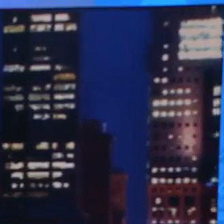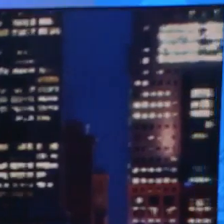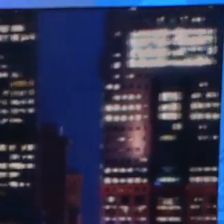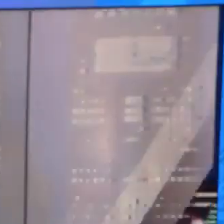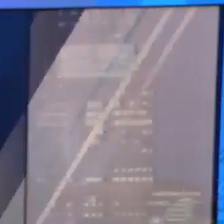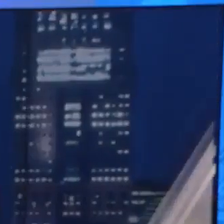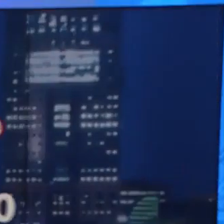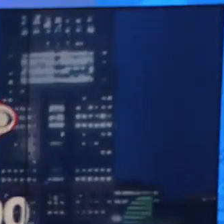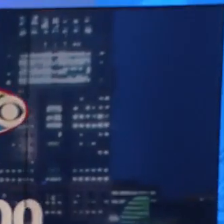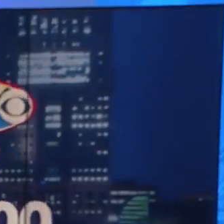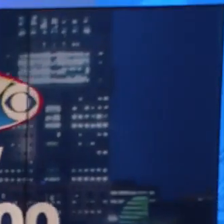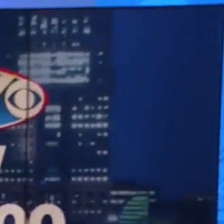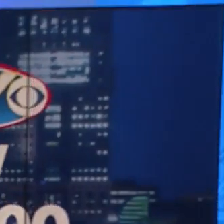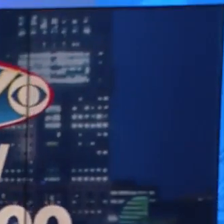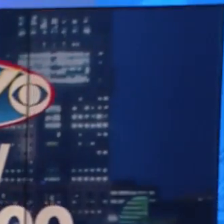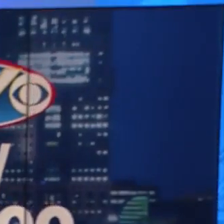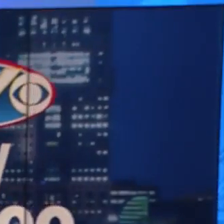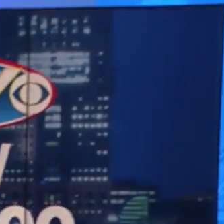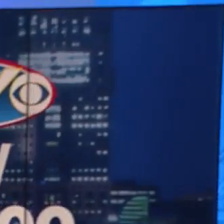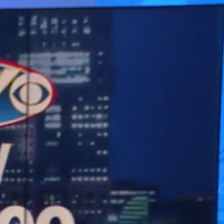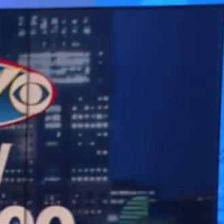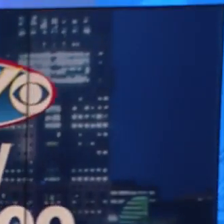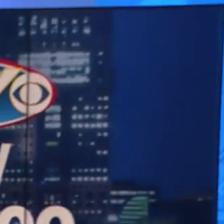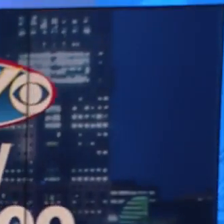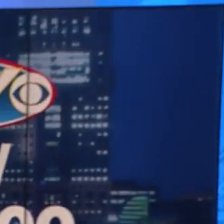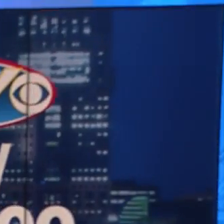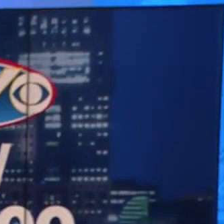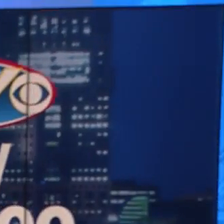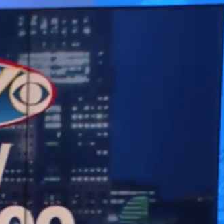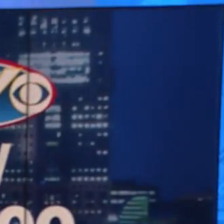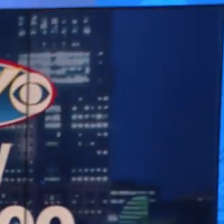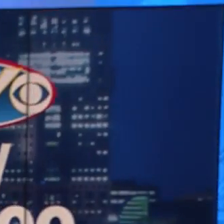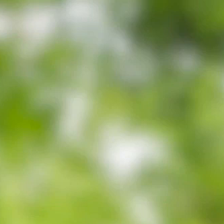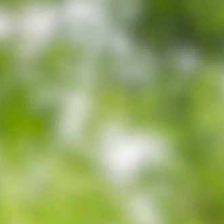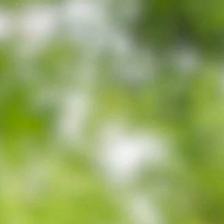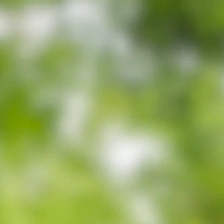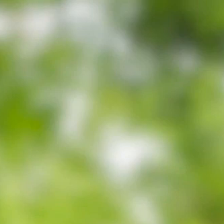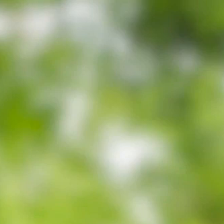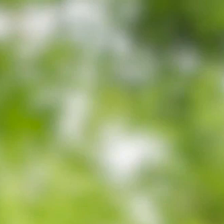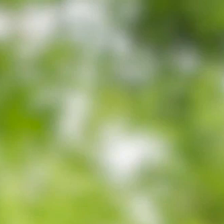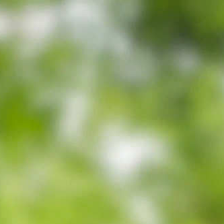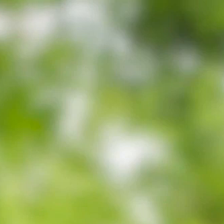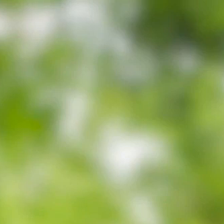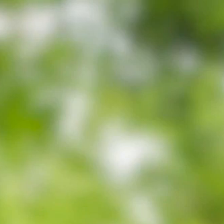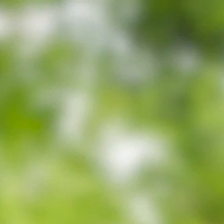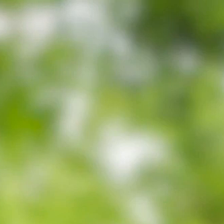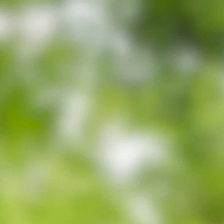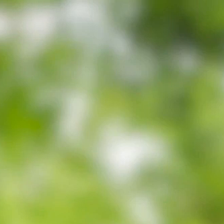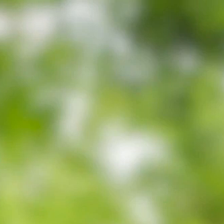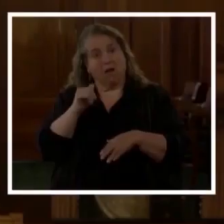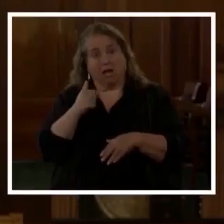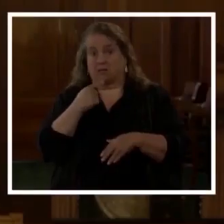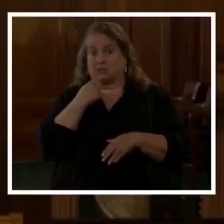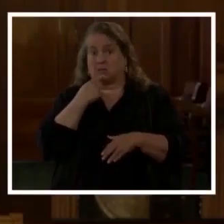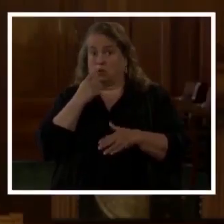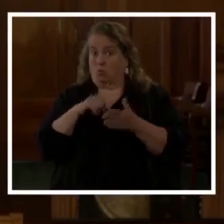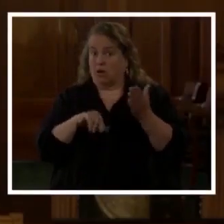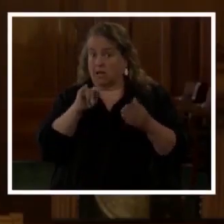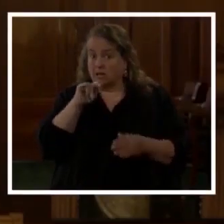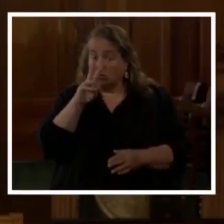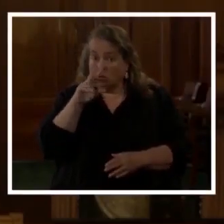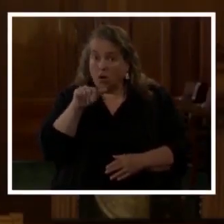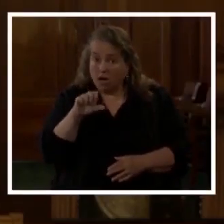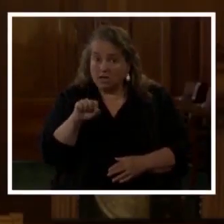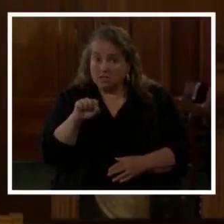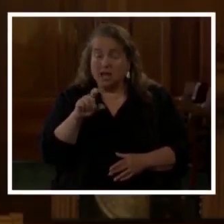New tonight, Kentucky House Democrats are calling for the censure of a Republican lawmaker. They say Representative Savannah Maddox's role earlier this